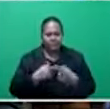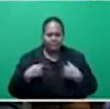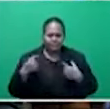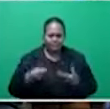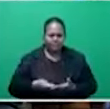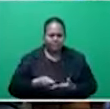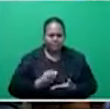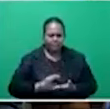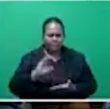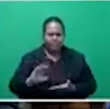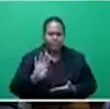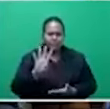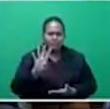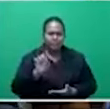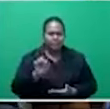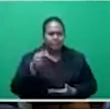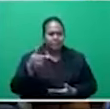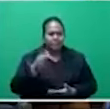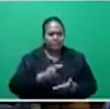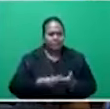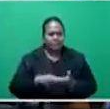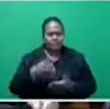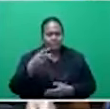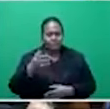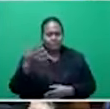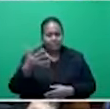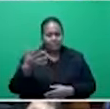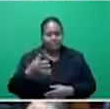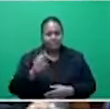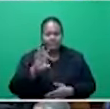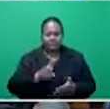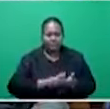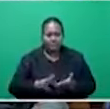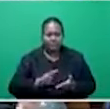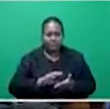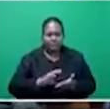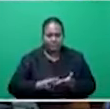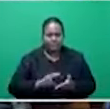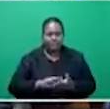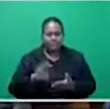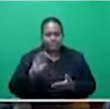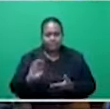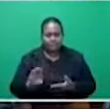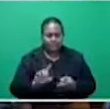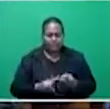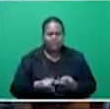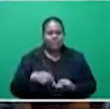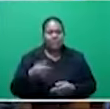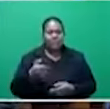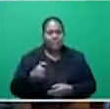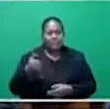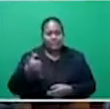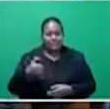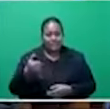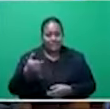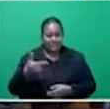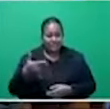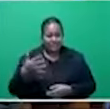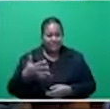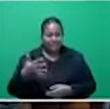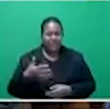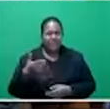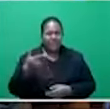altogether 4.7 million. 2015, 10 million. 2016, 7.1 million. 2016, 2017, 17